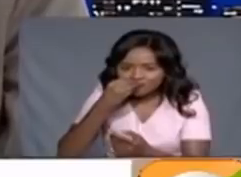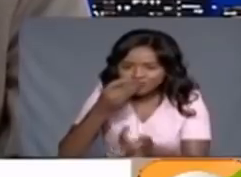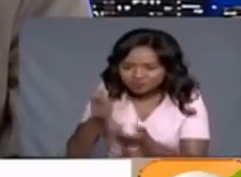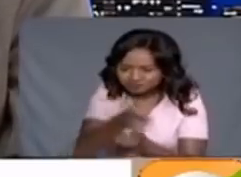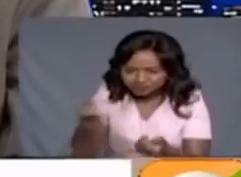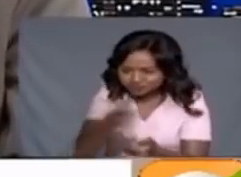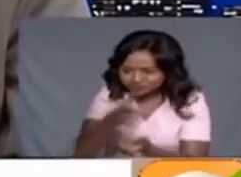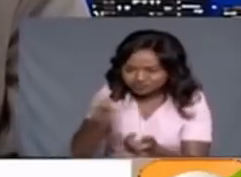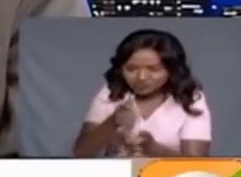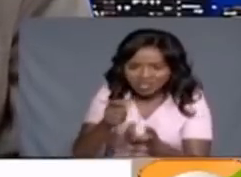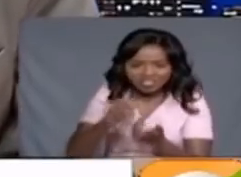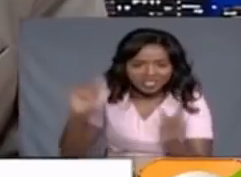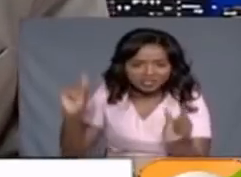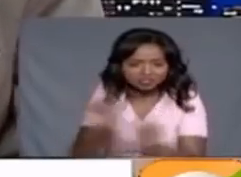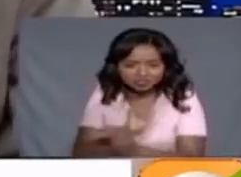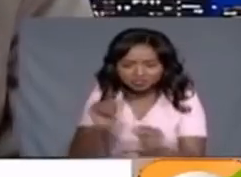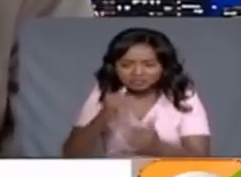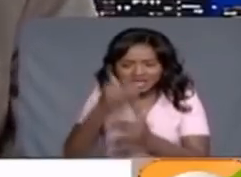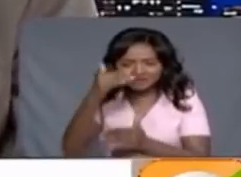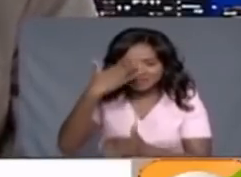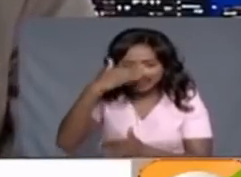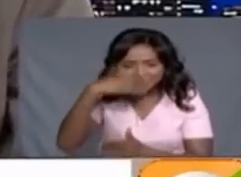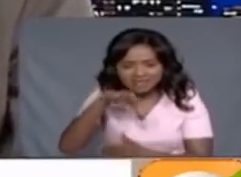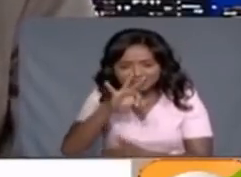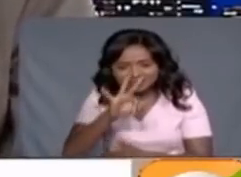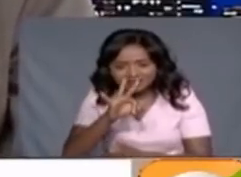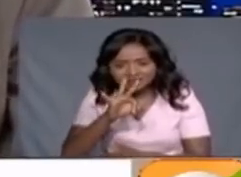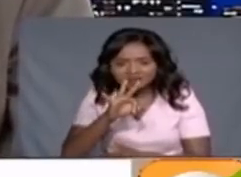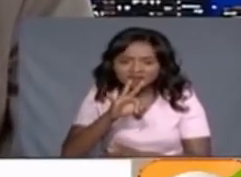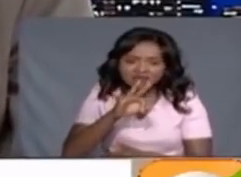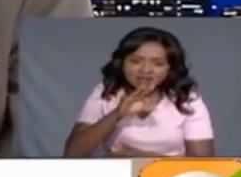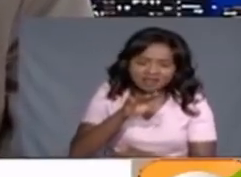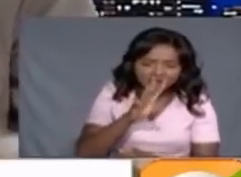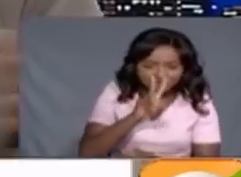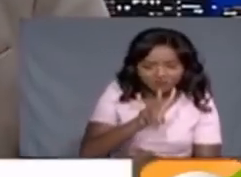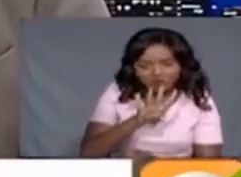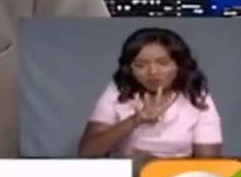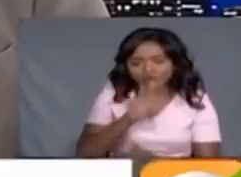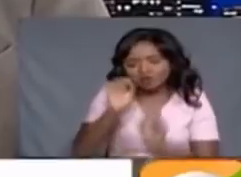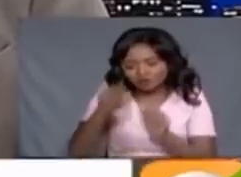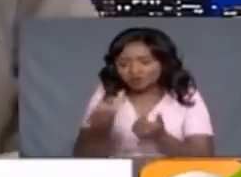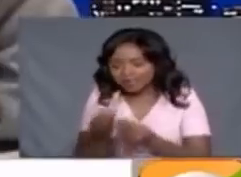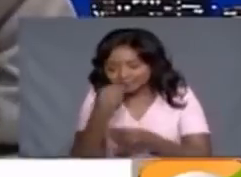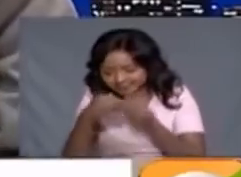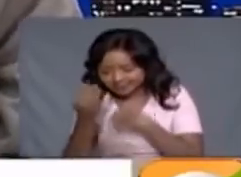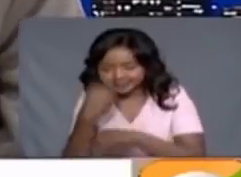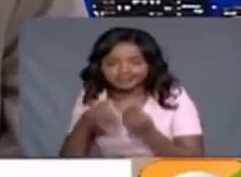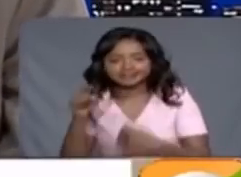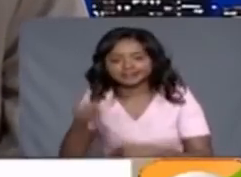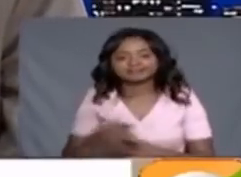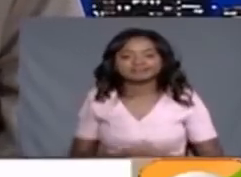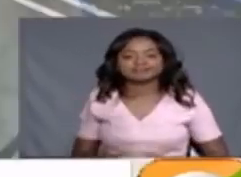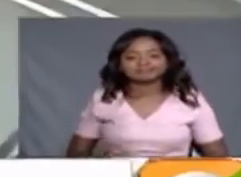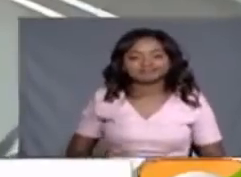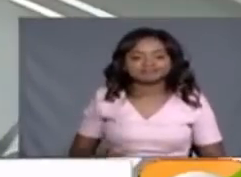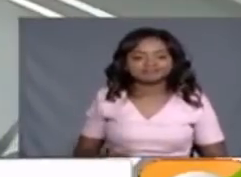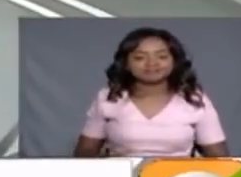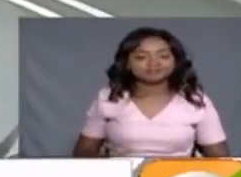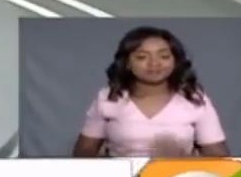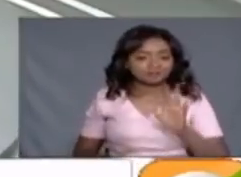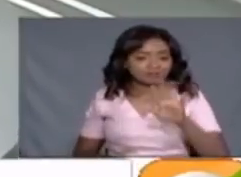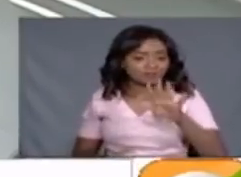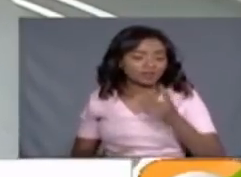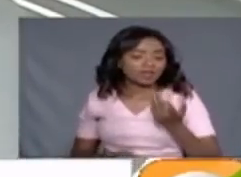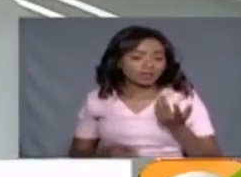So I hope these are the pesticides that are being used. Yeah, that have short duration in the environment. Okay, in the